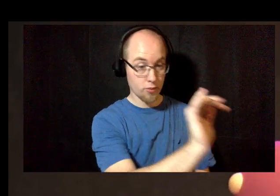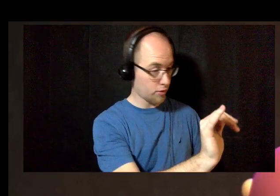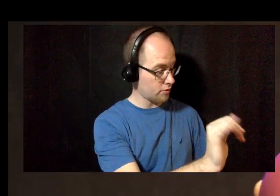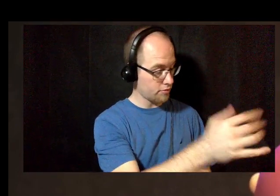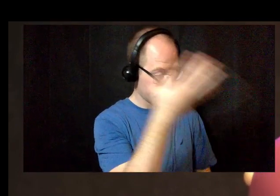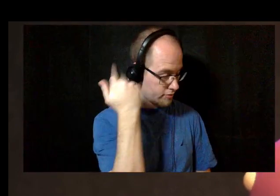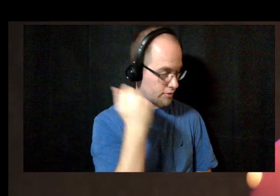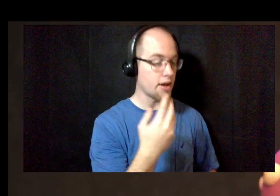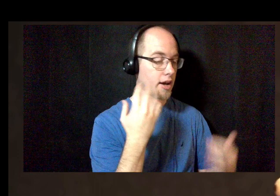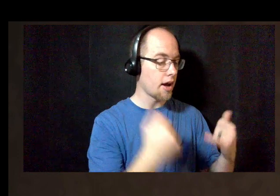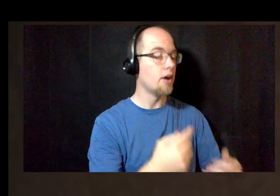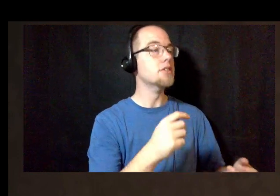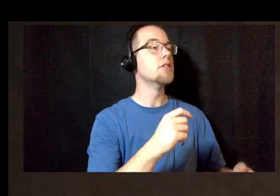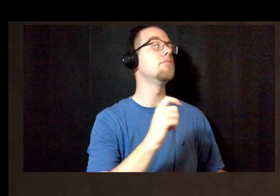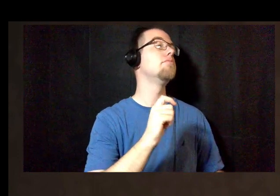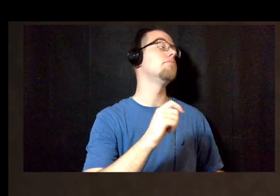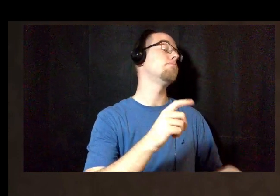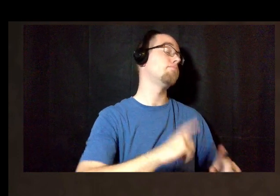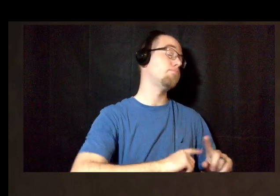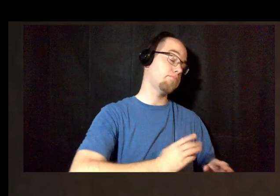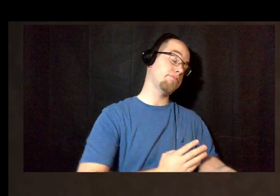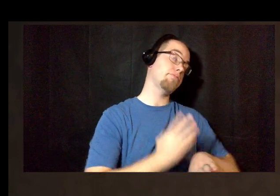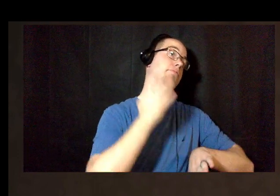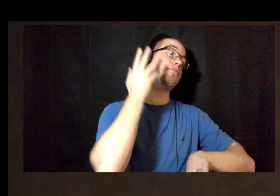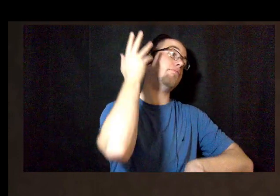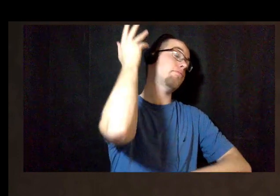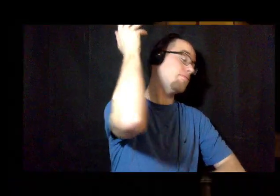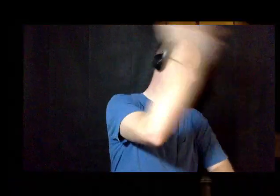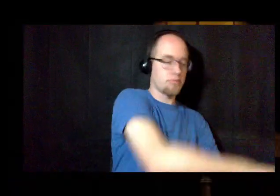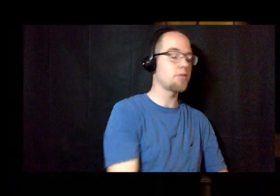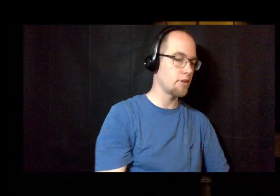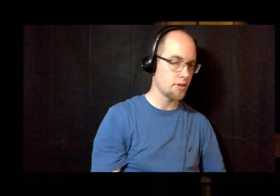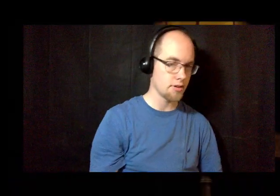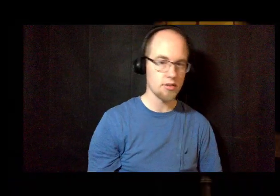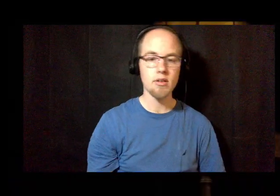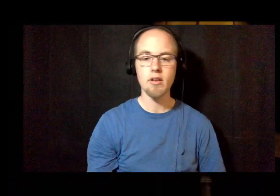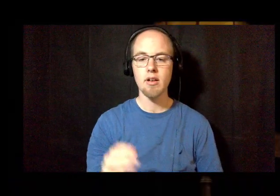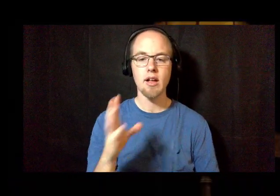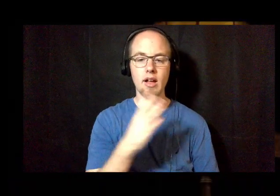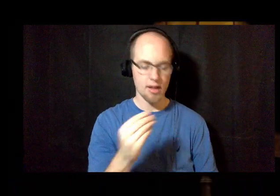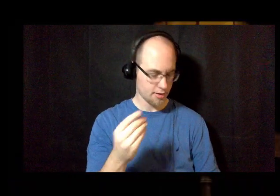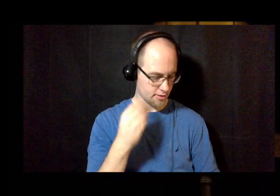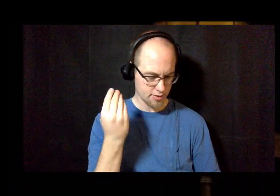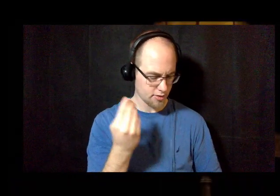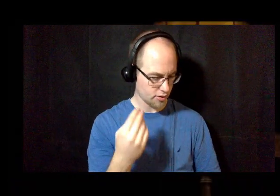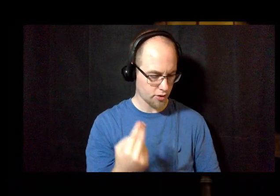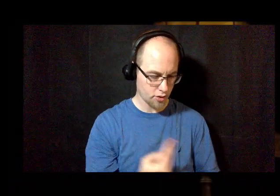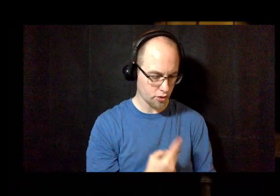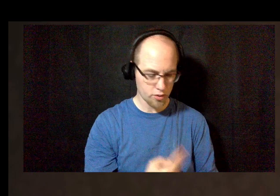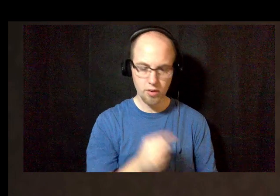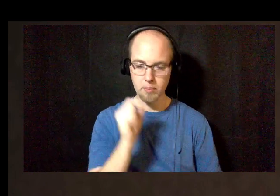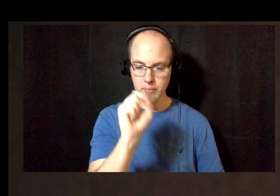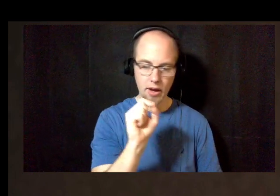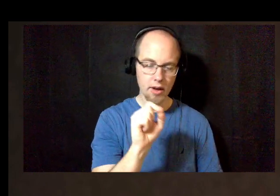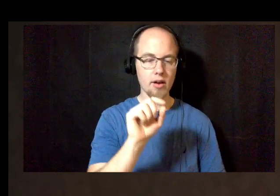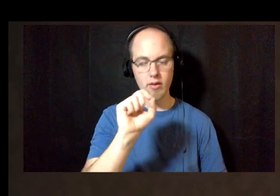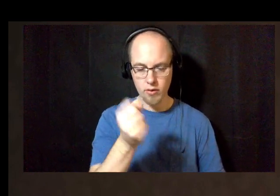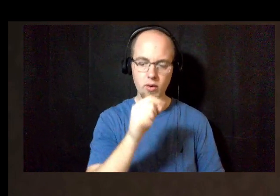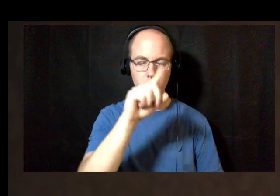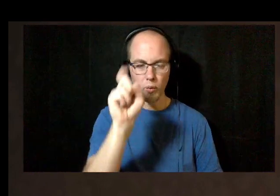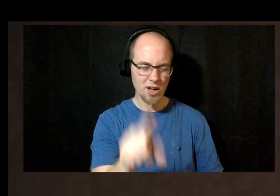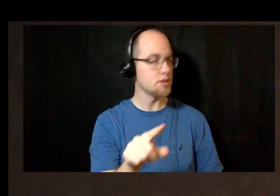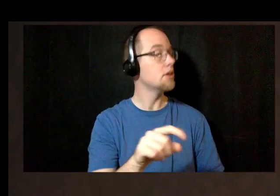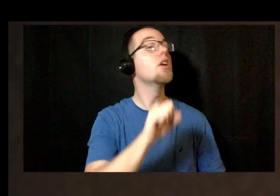he just massively overcompensated with this one. Also, for some reason, felt that the use of punctuation